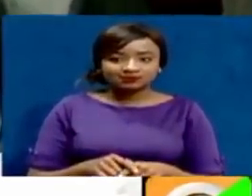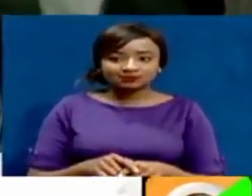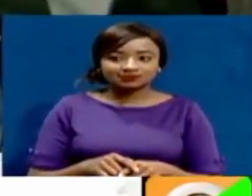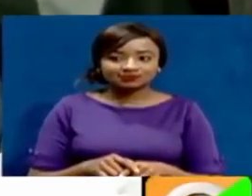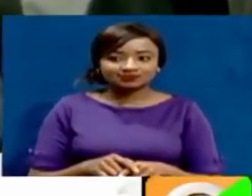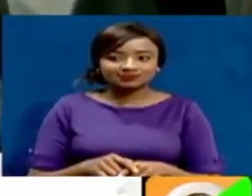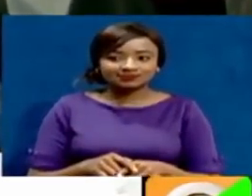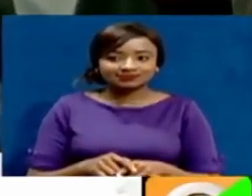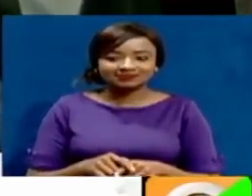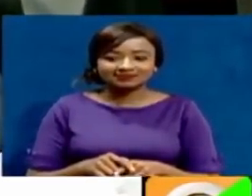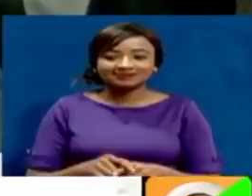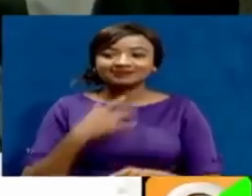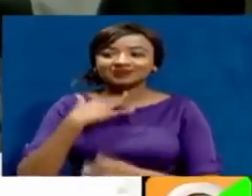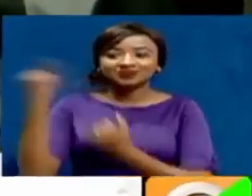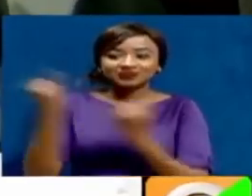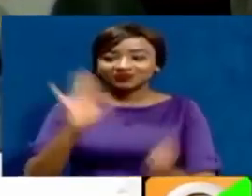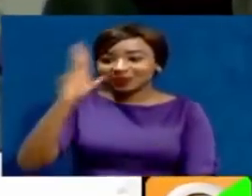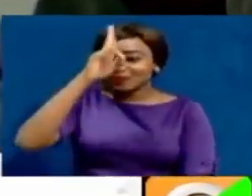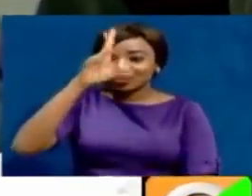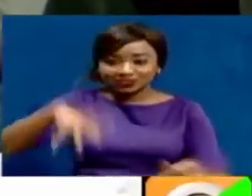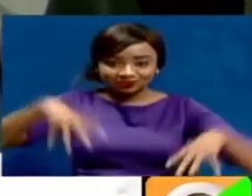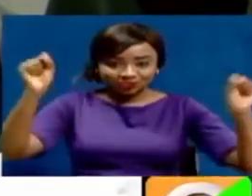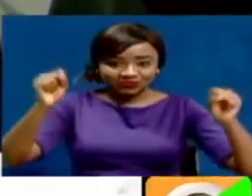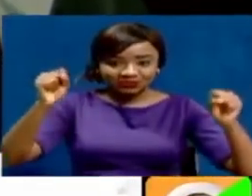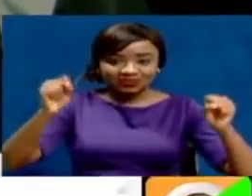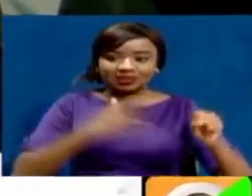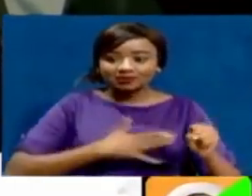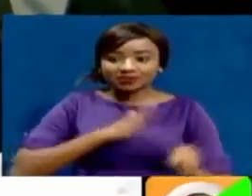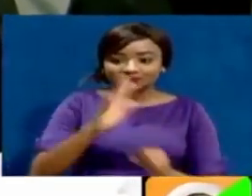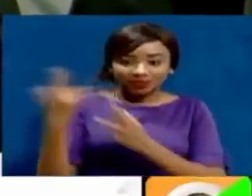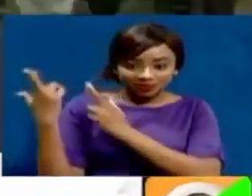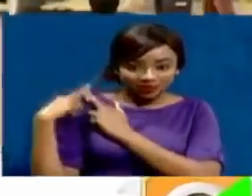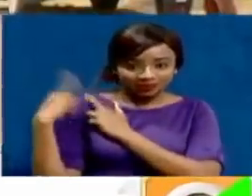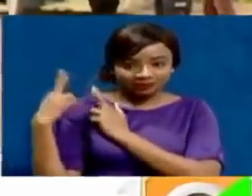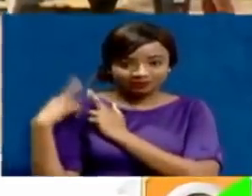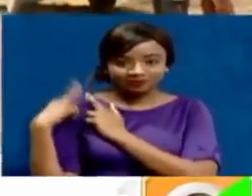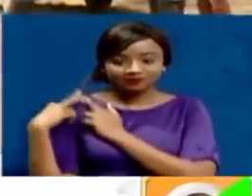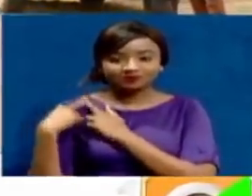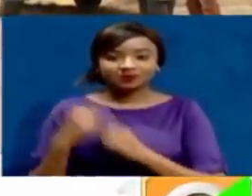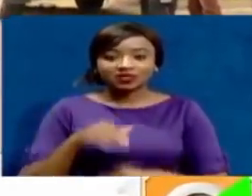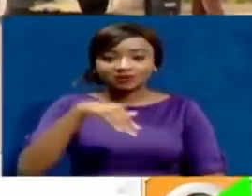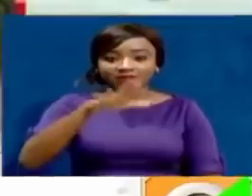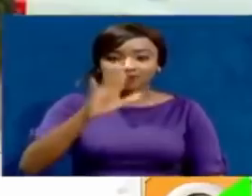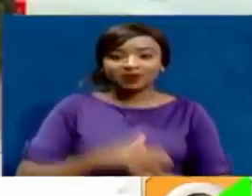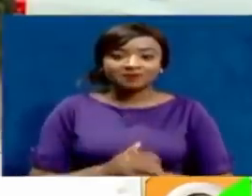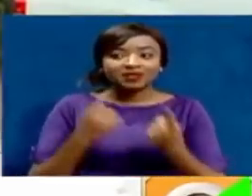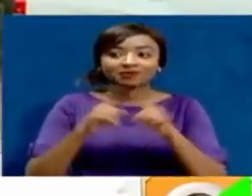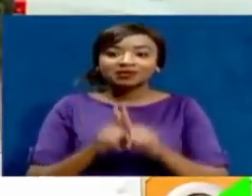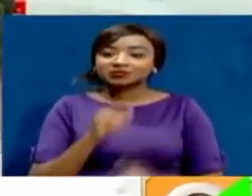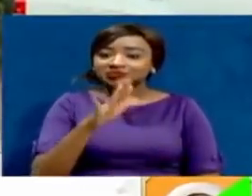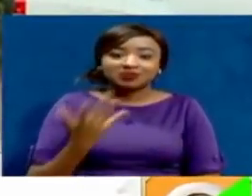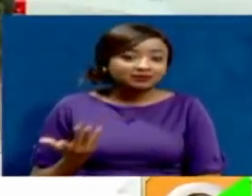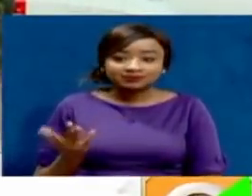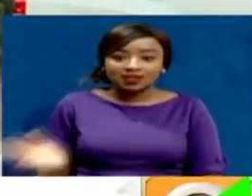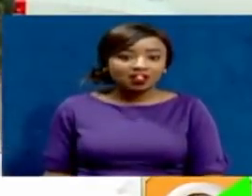I'm calling upon the Inspector General of Police that the responsibility falls squarely on you. Not even sunrise dispersed